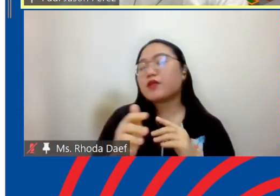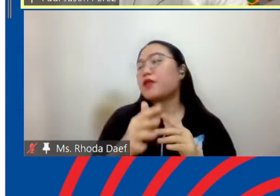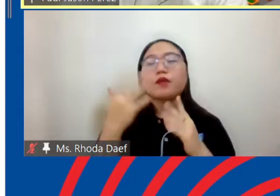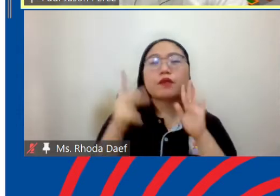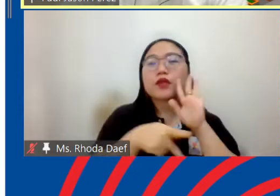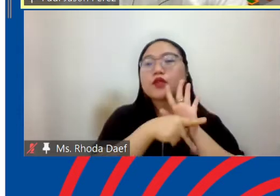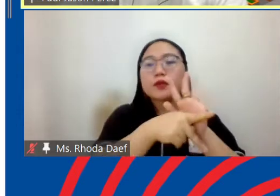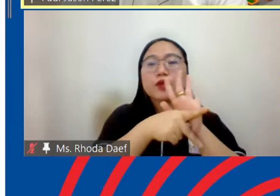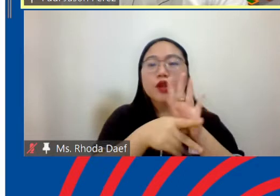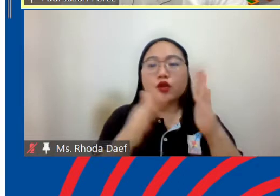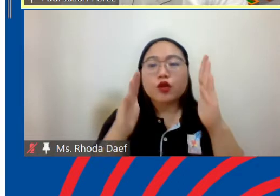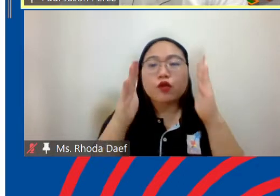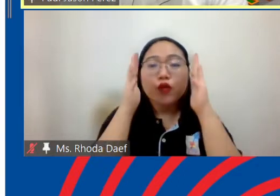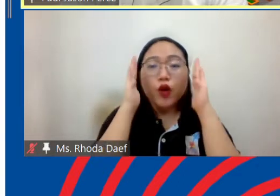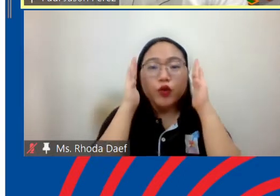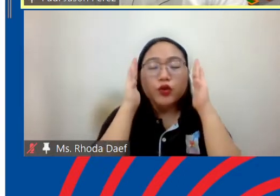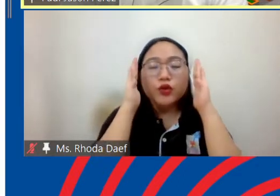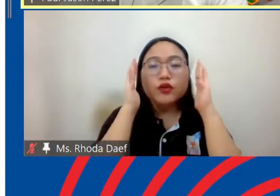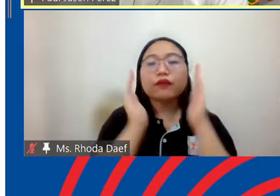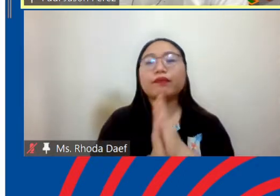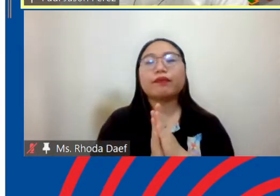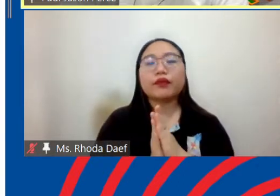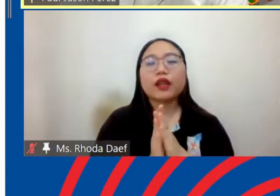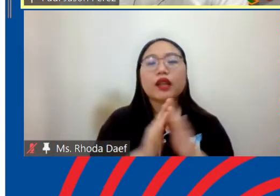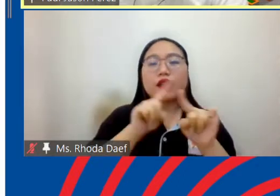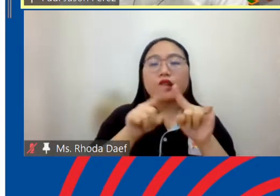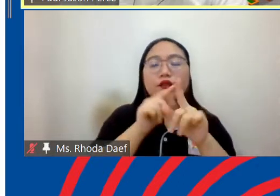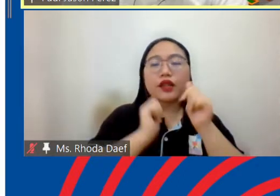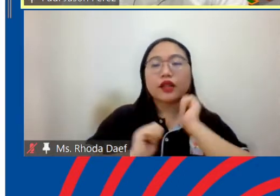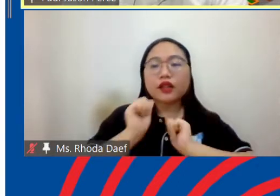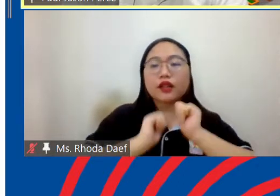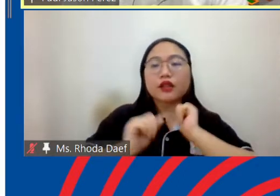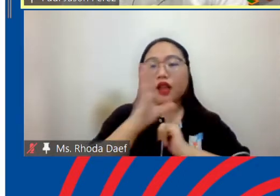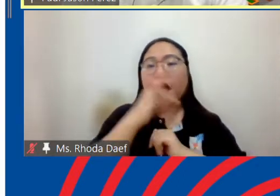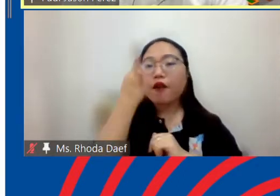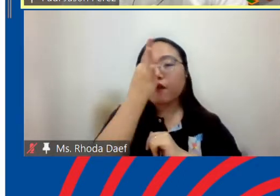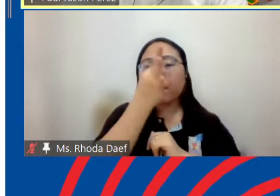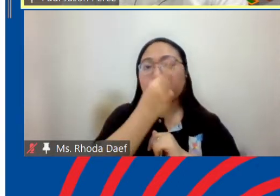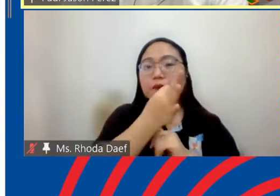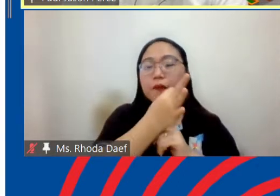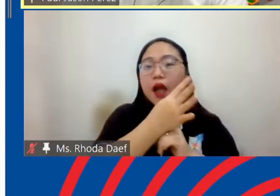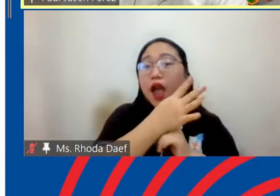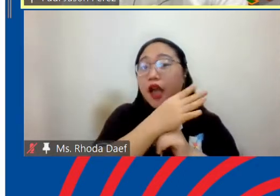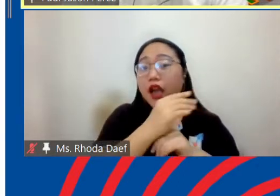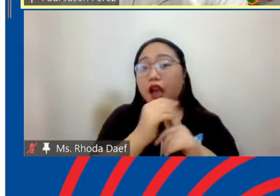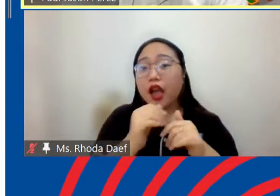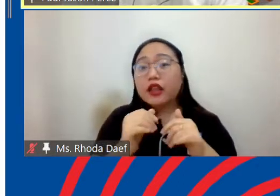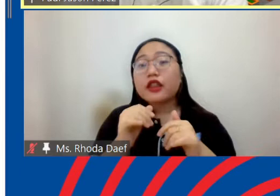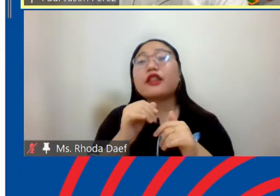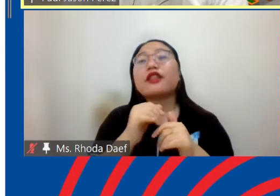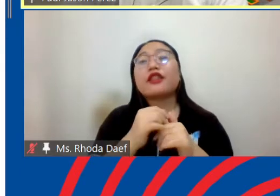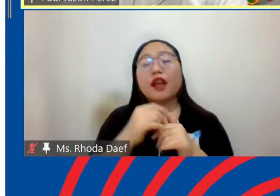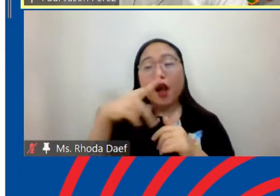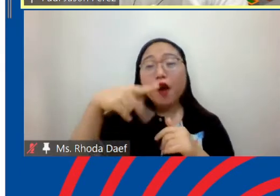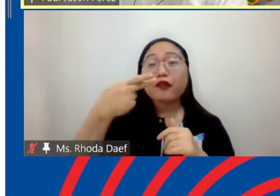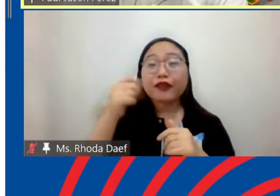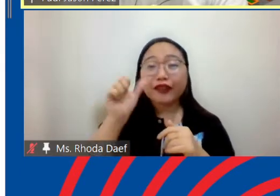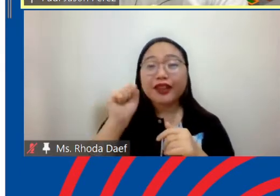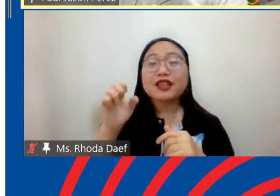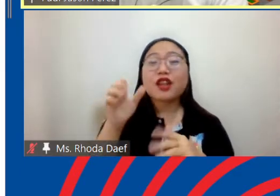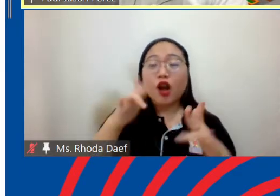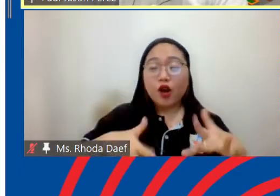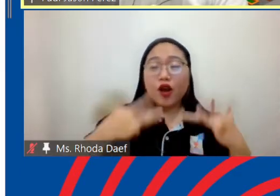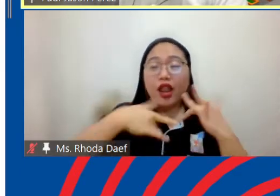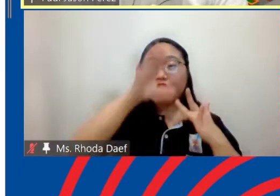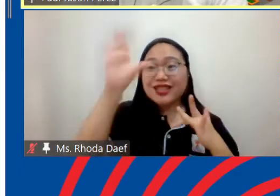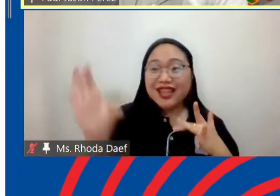will focus on the different activities and phases of the data lifecycle. So that includes data